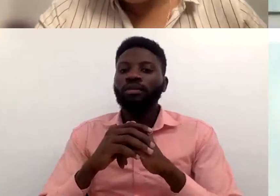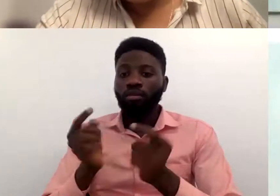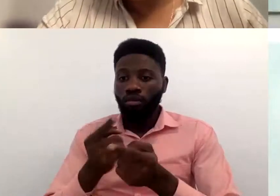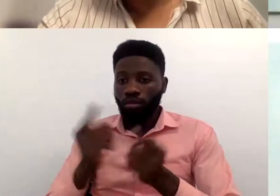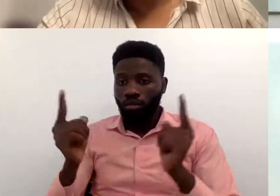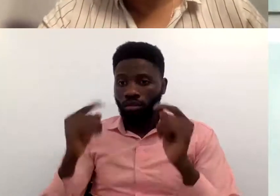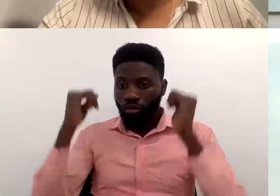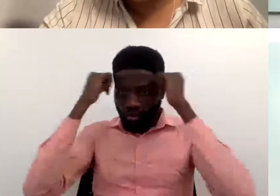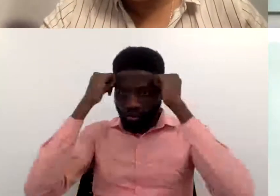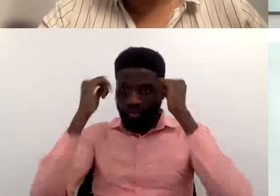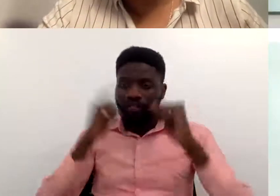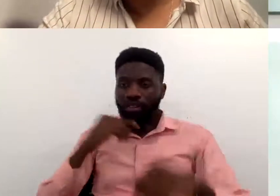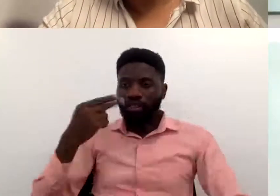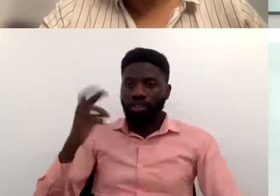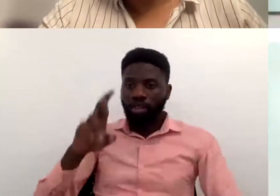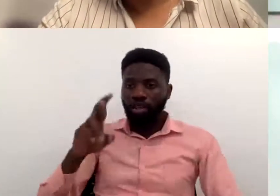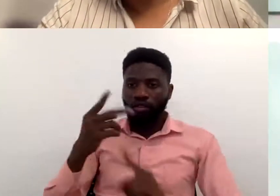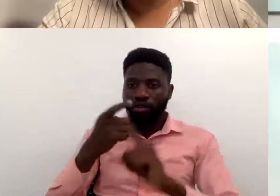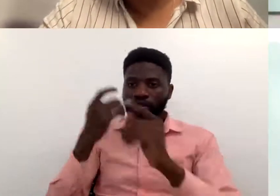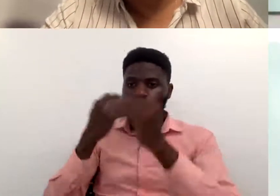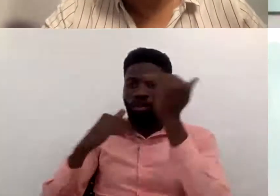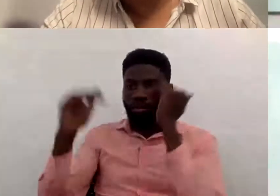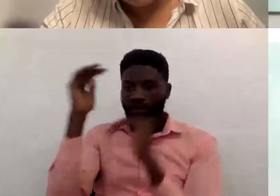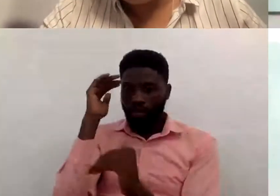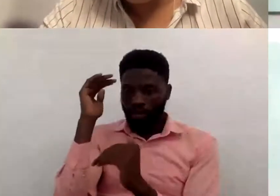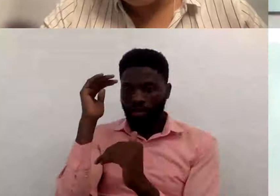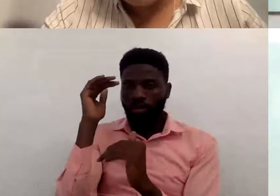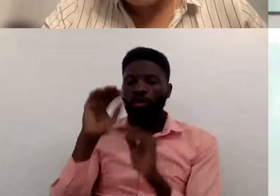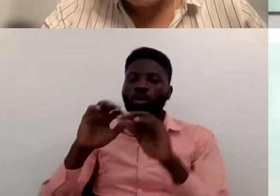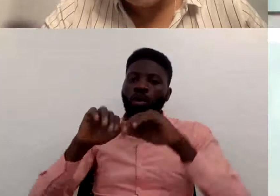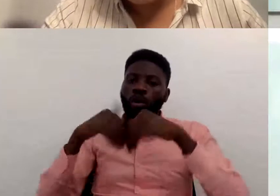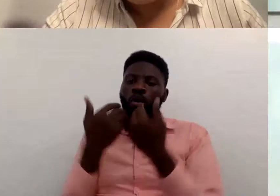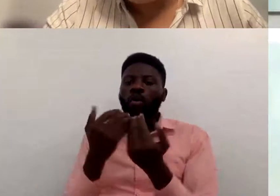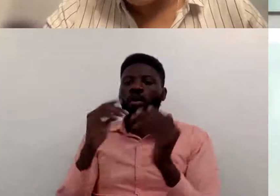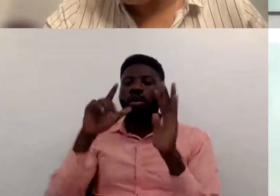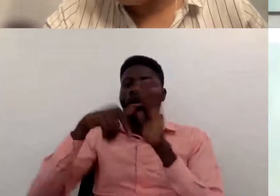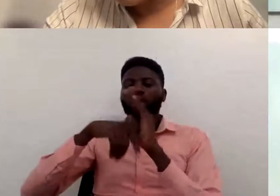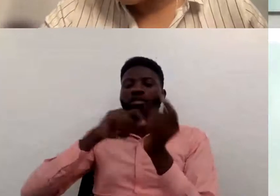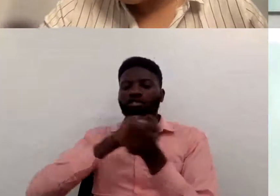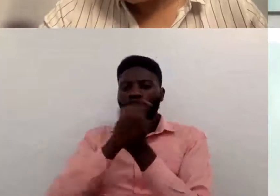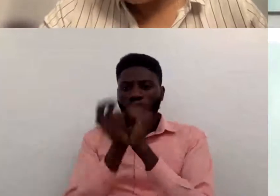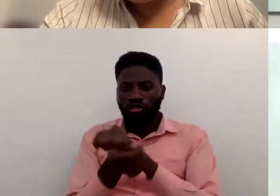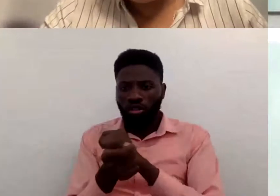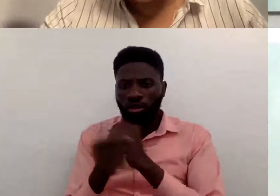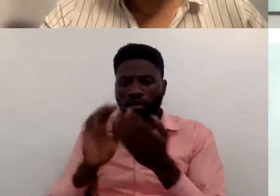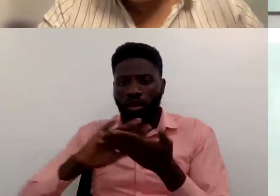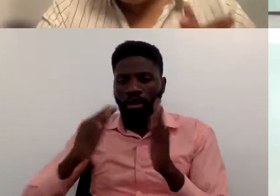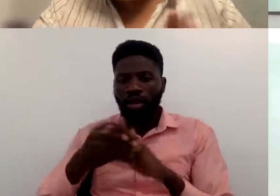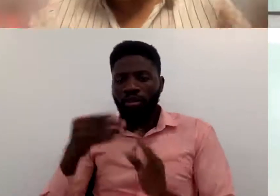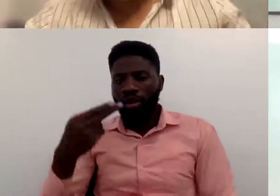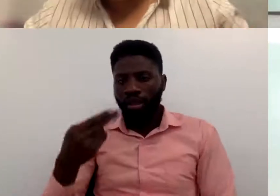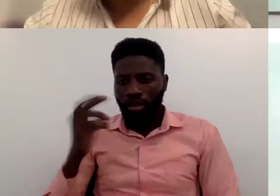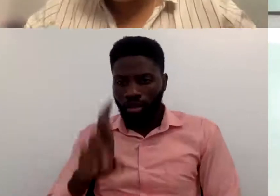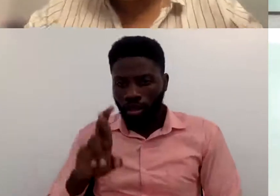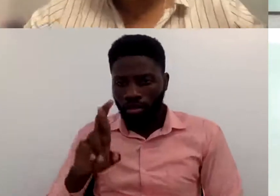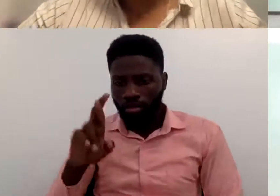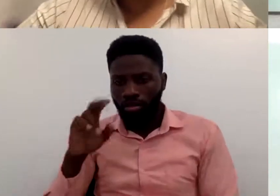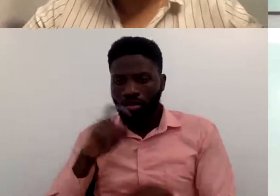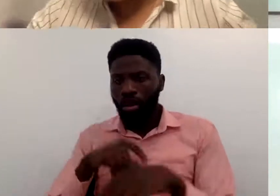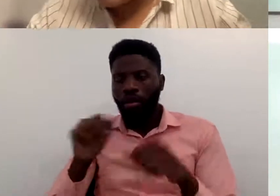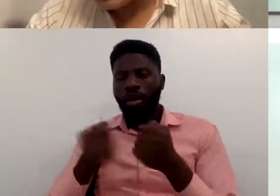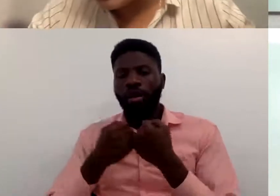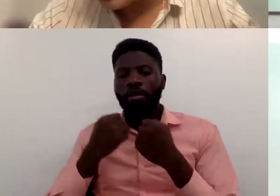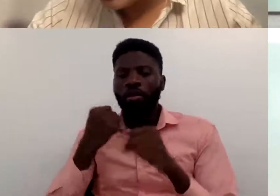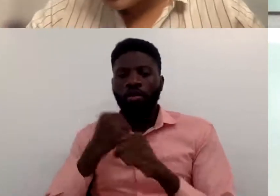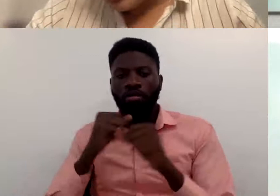studied HR from university, or did you switch your fields sometime during the whole course of your career?